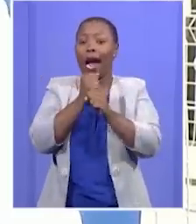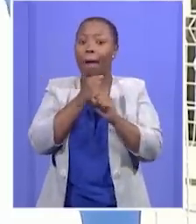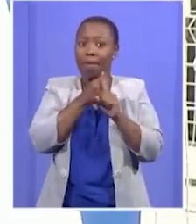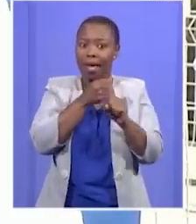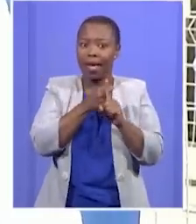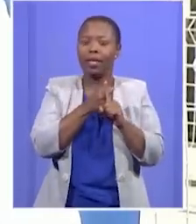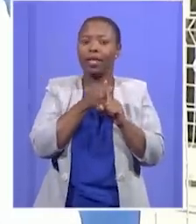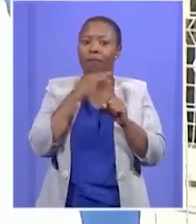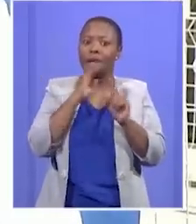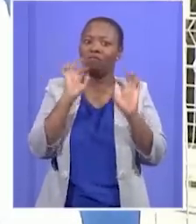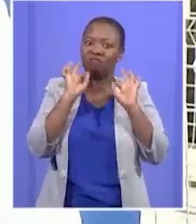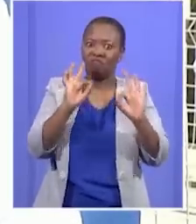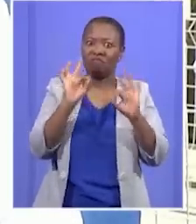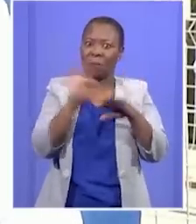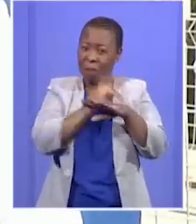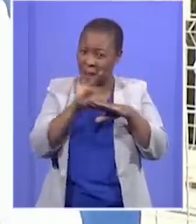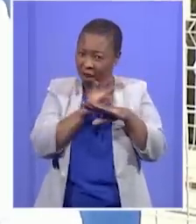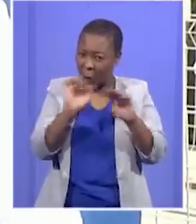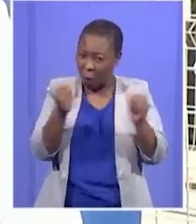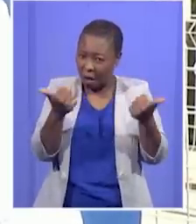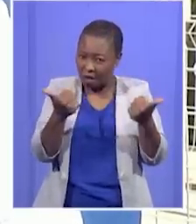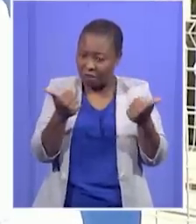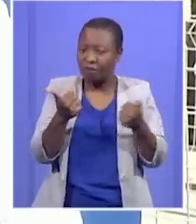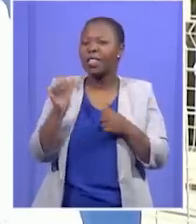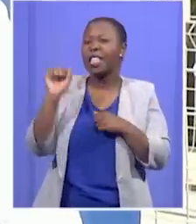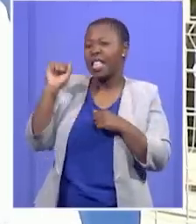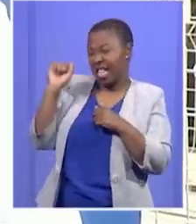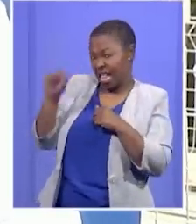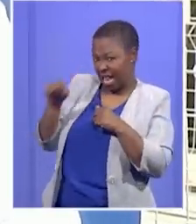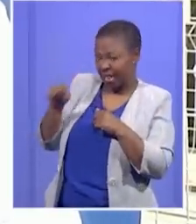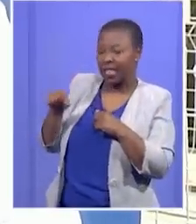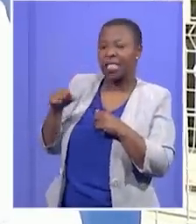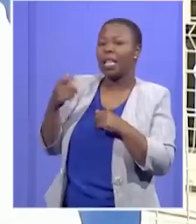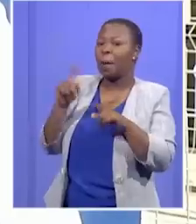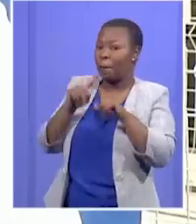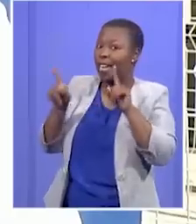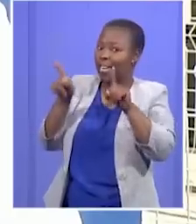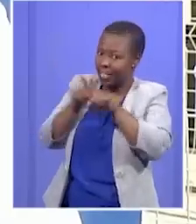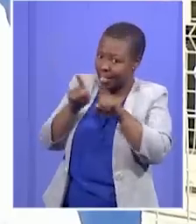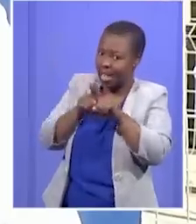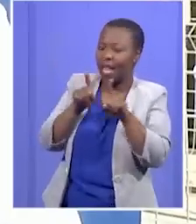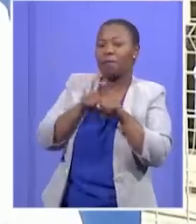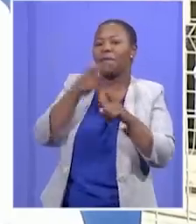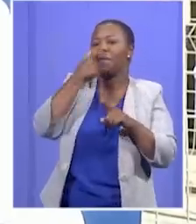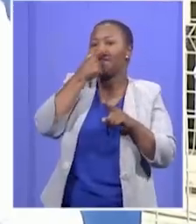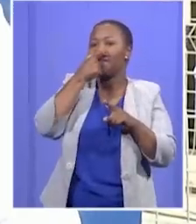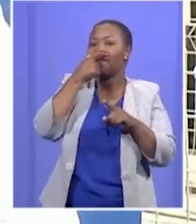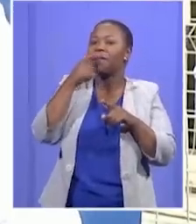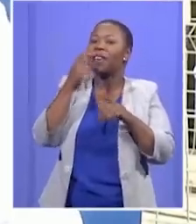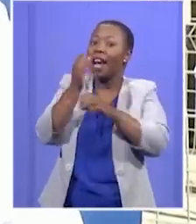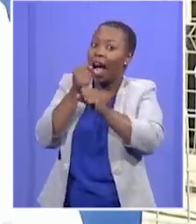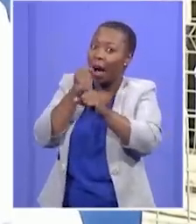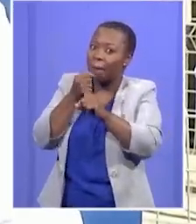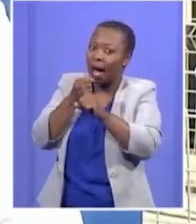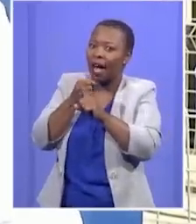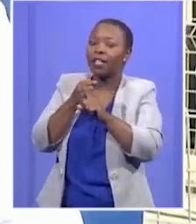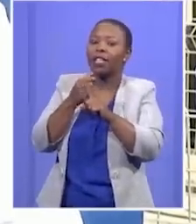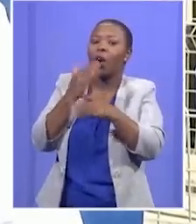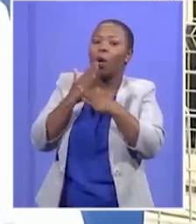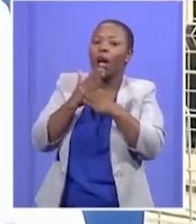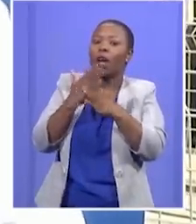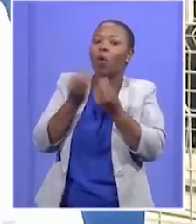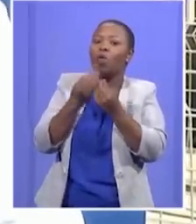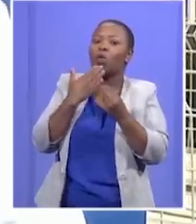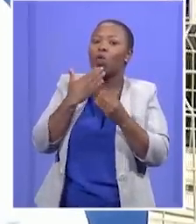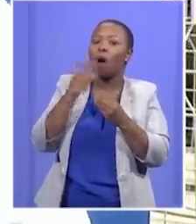this. Yes, but it may also be the same calculation that Cyril's campaign is making with Mabuyane and